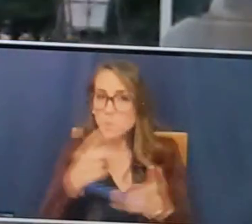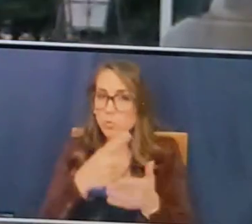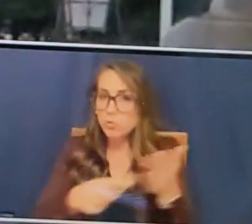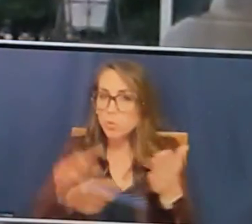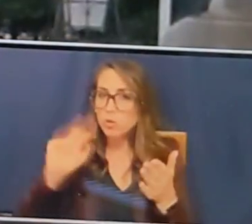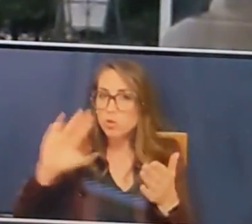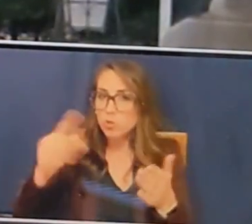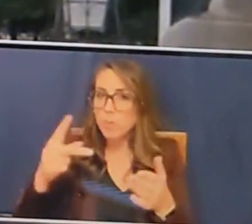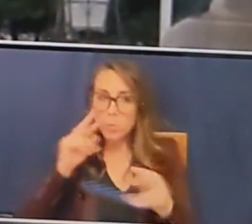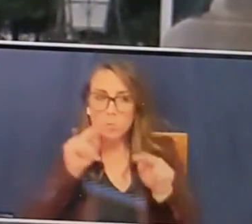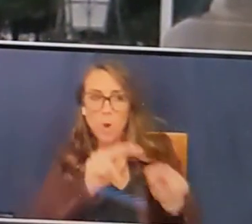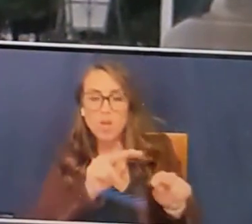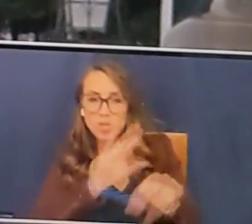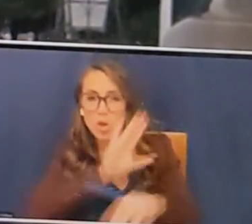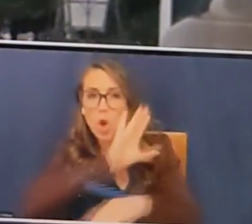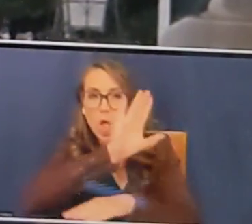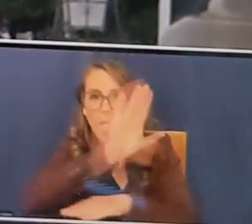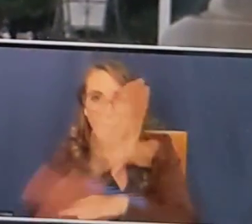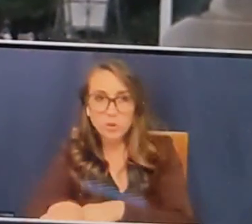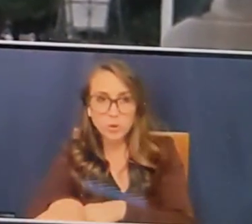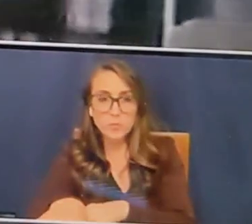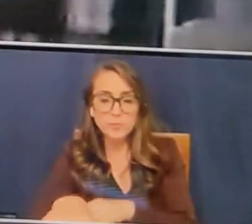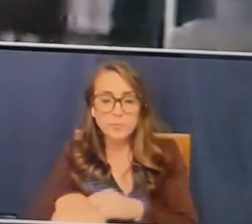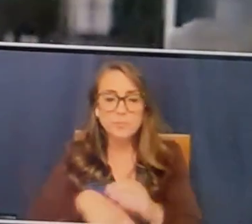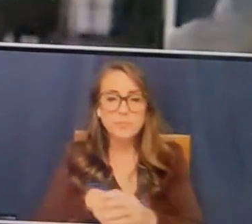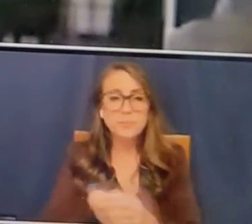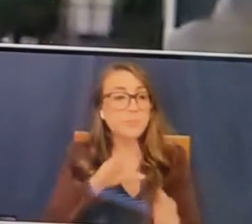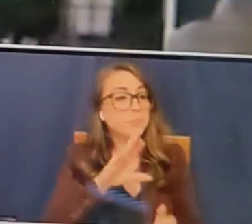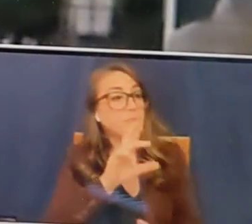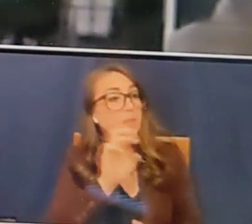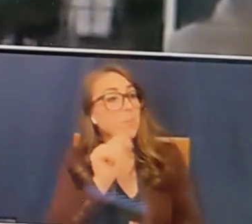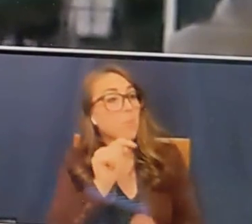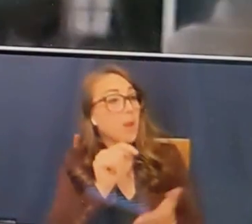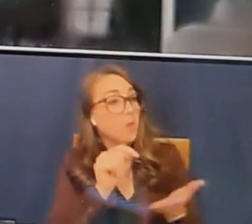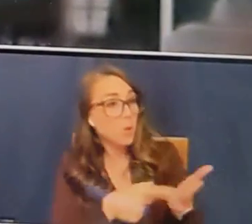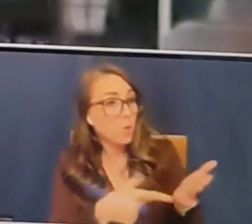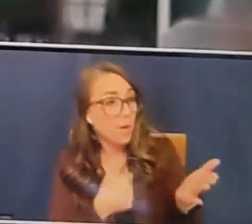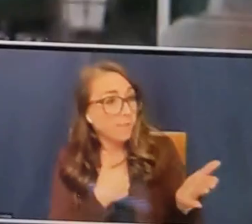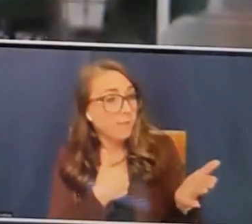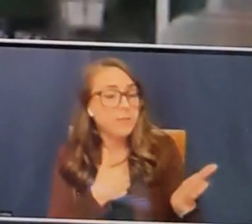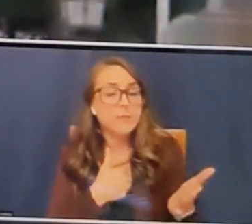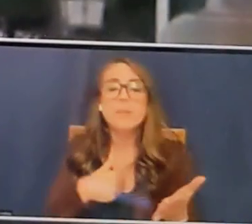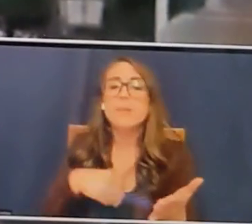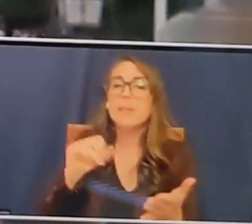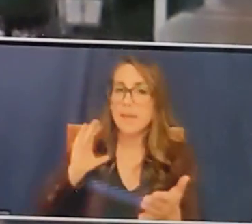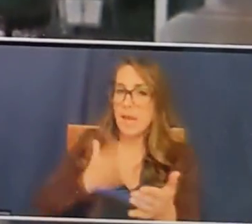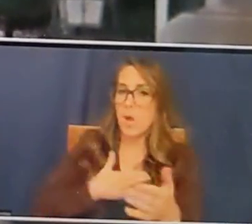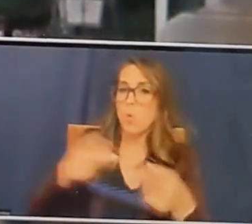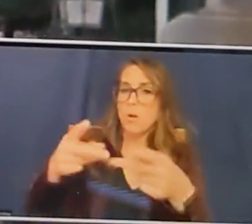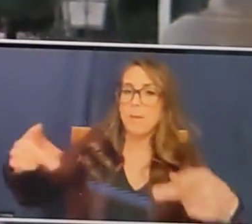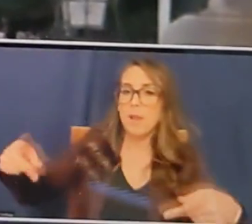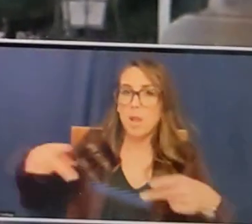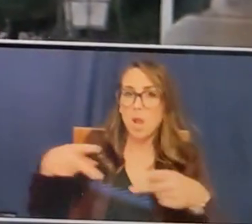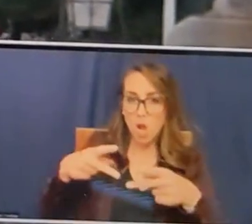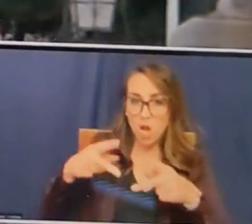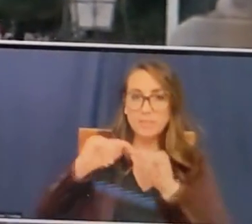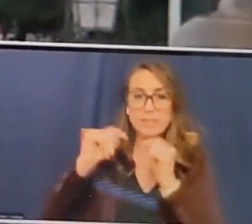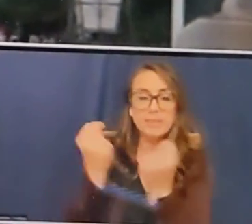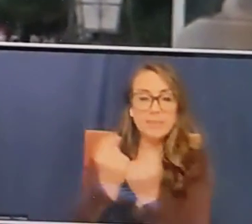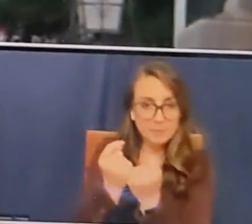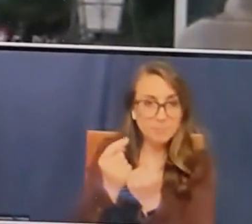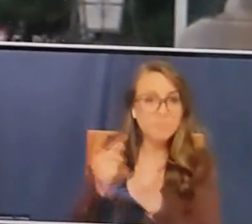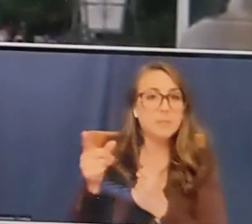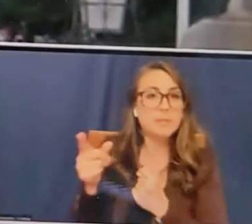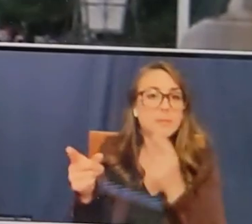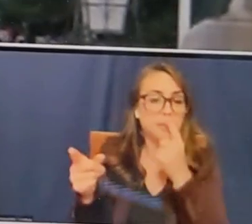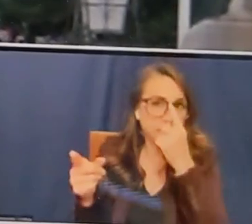Back to Brett Baer with more information now. Brett, what do you have? Our Pentagon team, Jen Griffin, Lucas Tomlinson, confirming the Defense Department has now